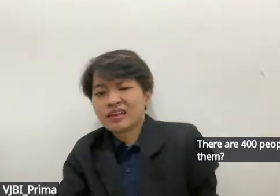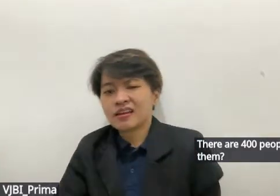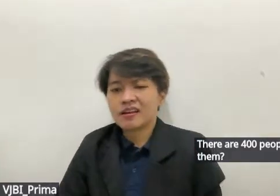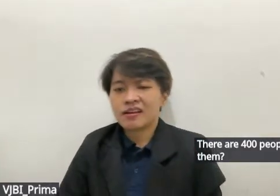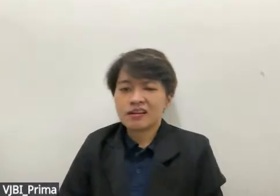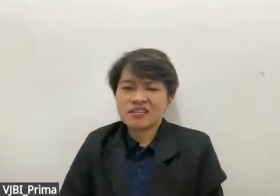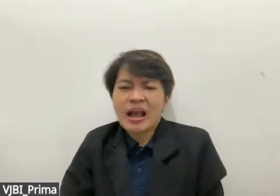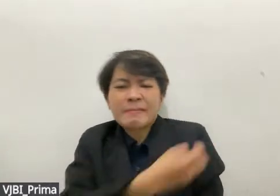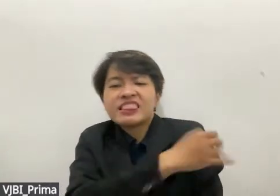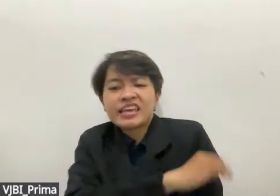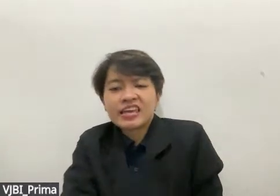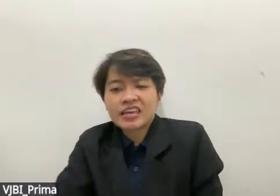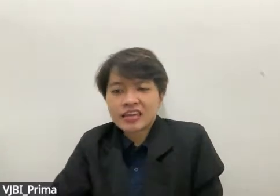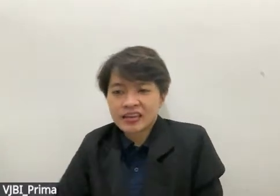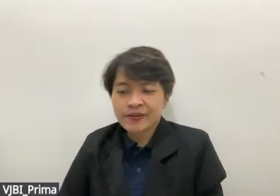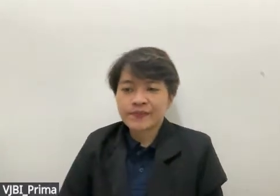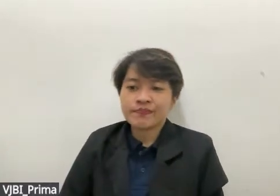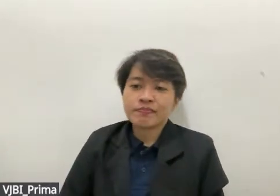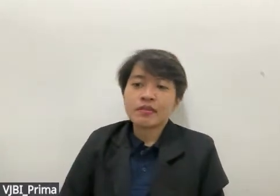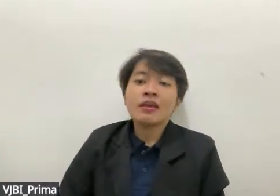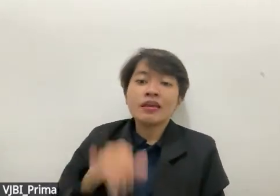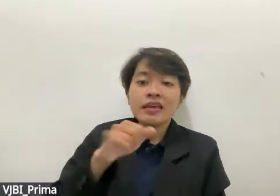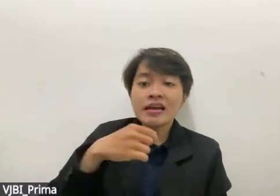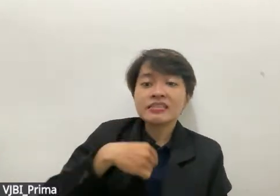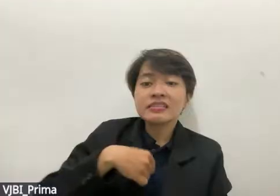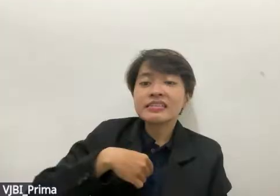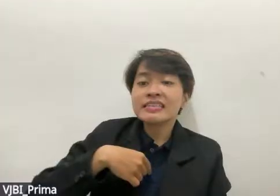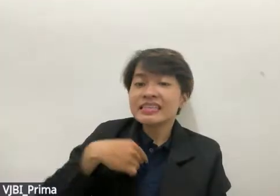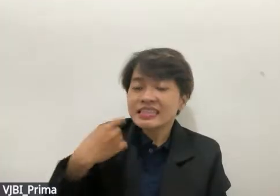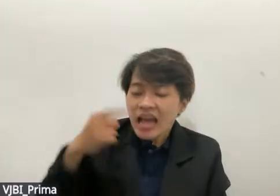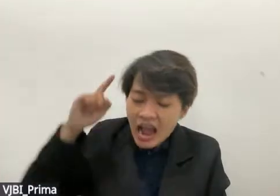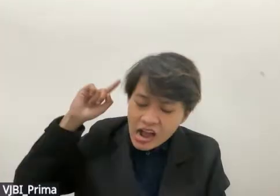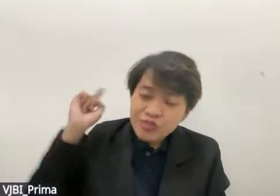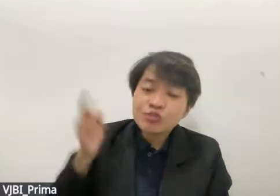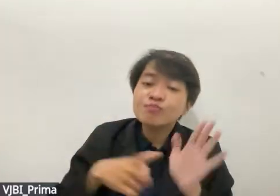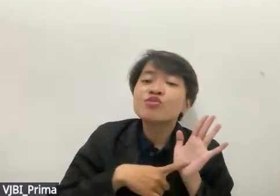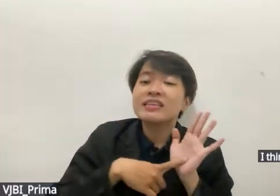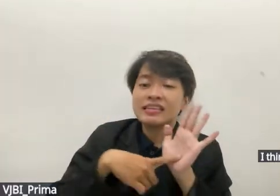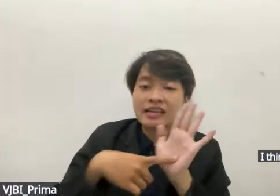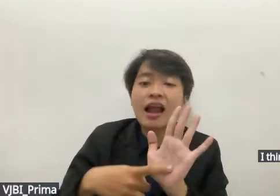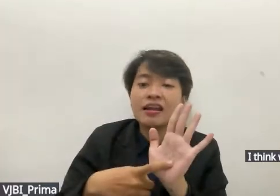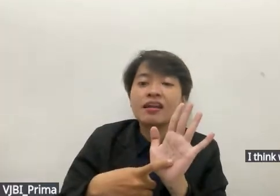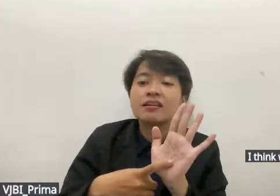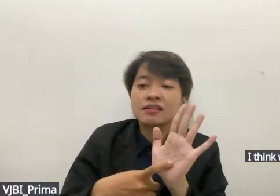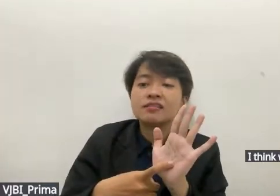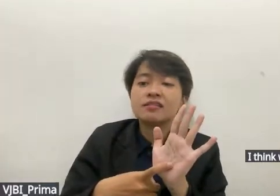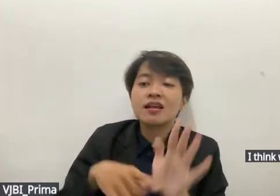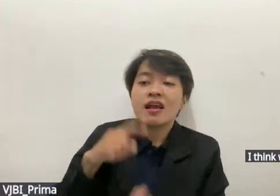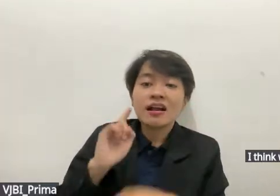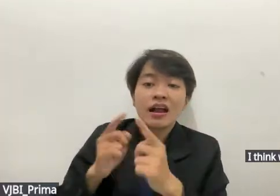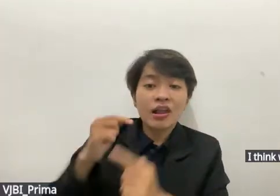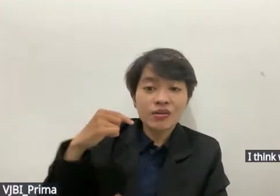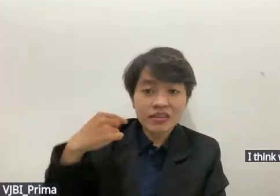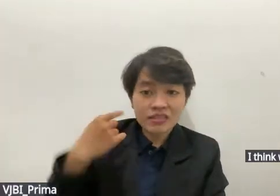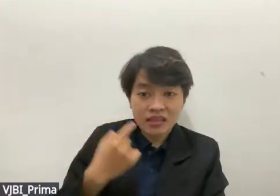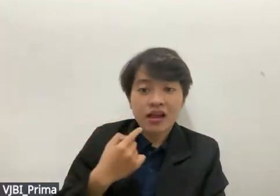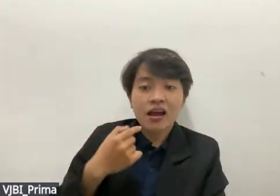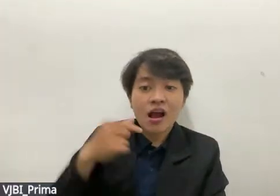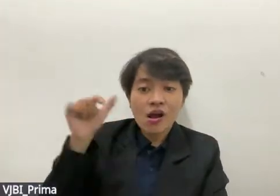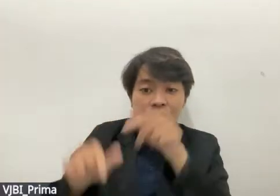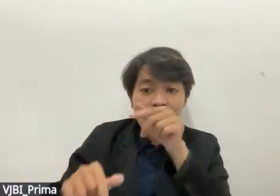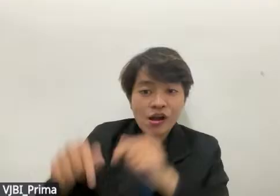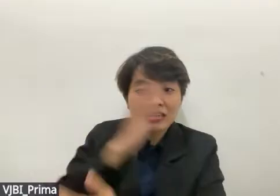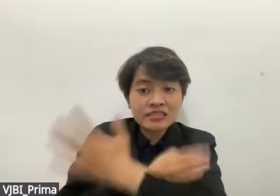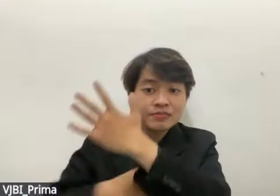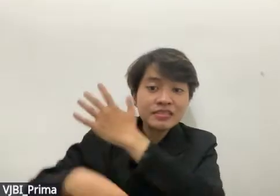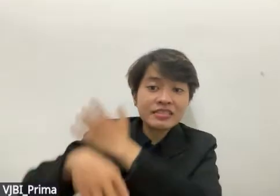I think we need to prove it, that we are people with